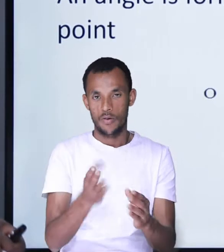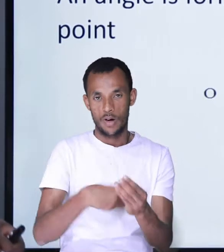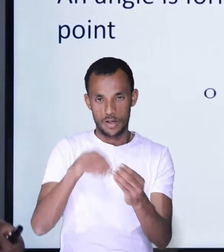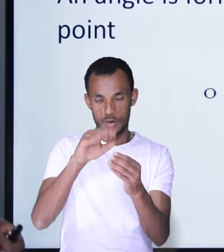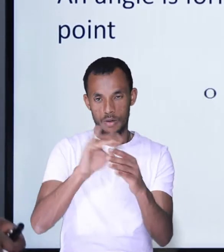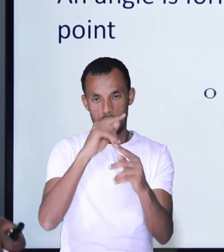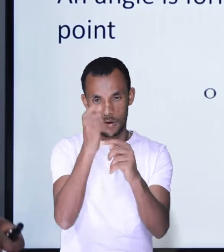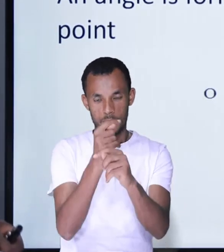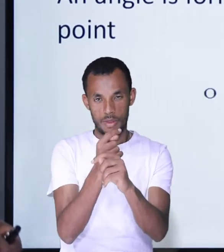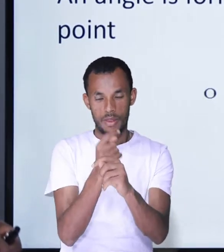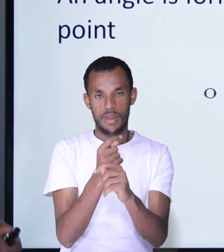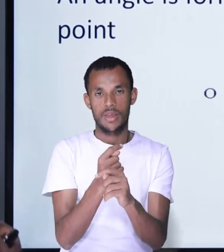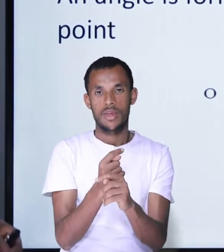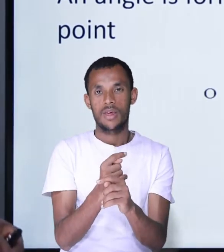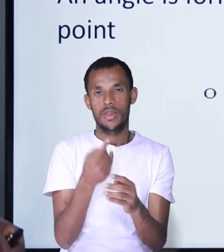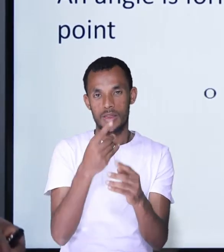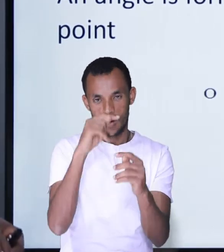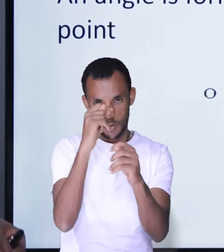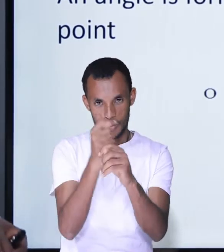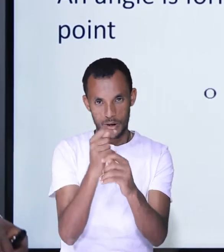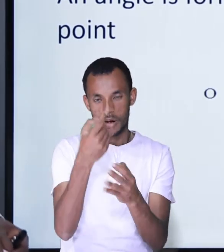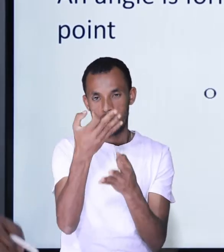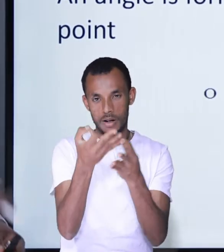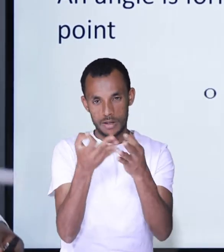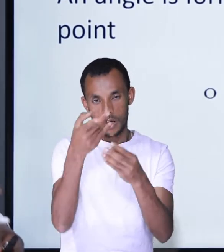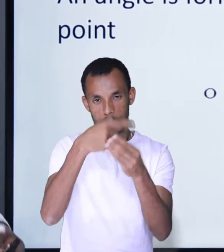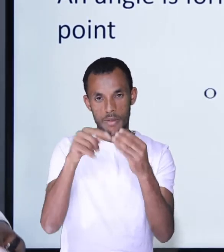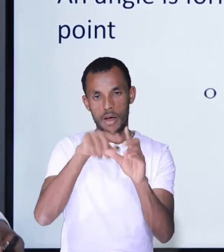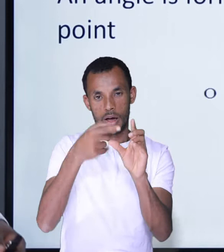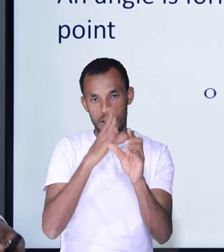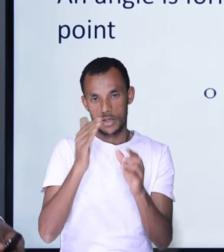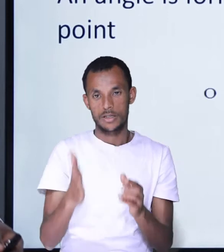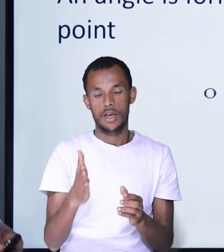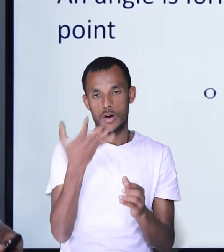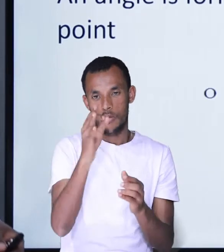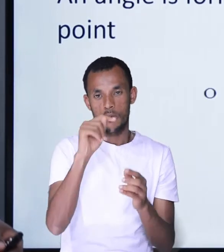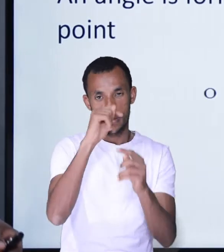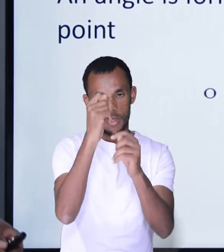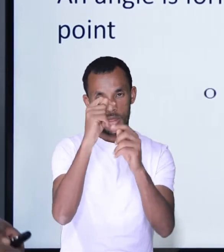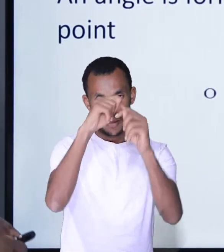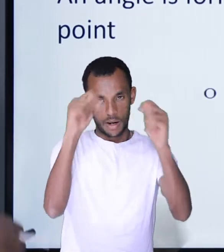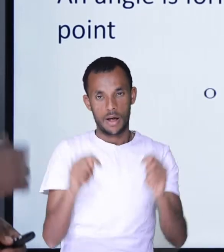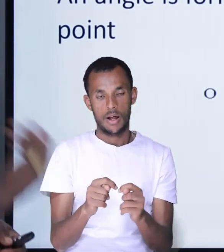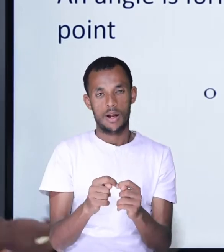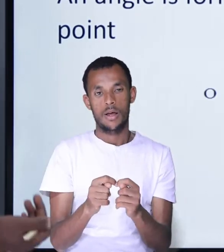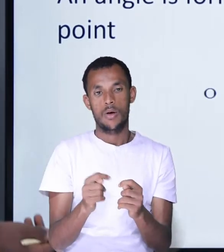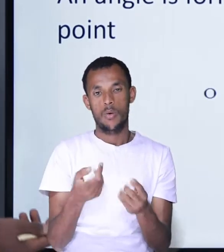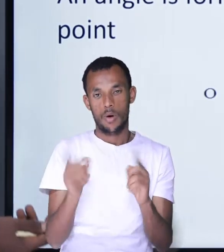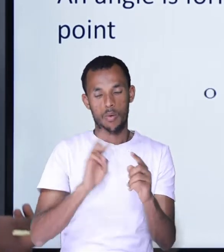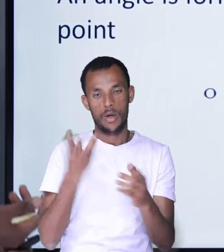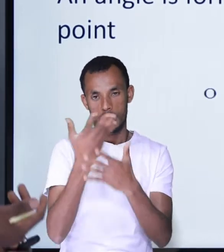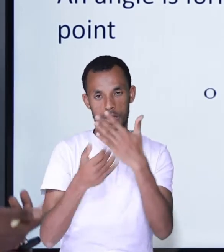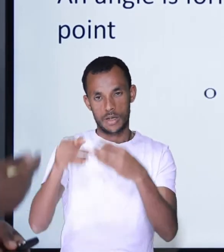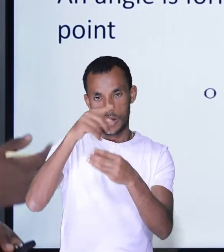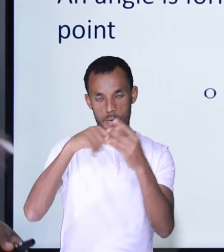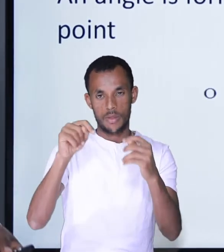further on trigonometry. Here trigonometry deals about like angles and sides of a triangle. So when we discuss